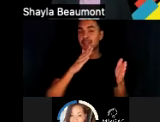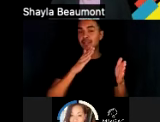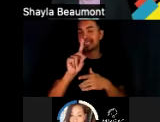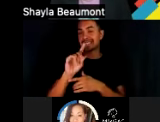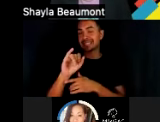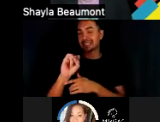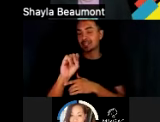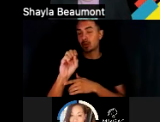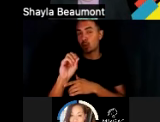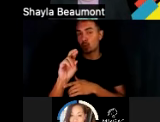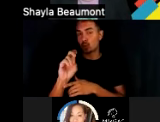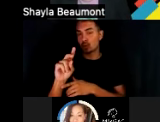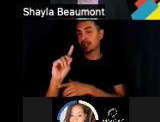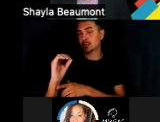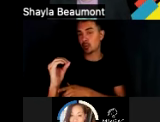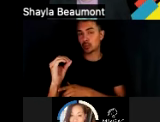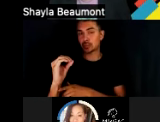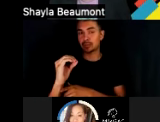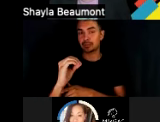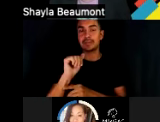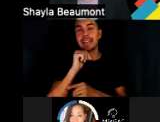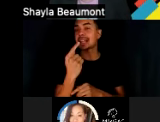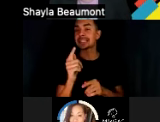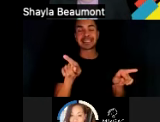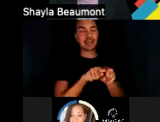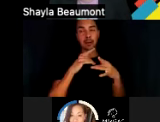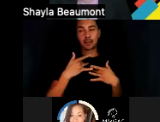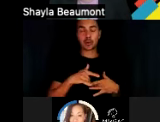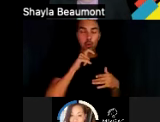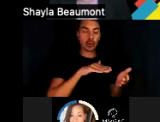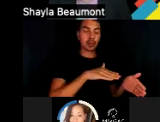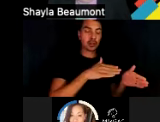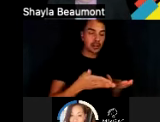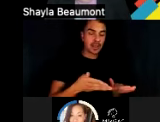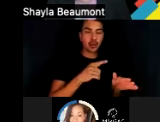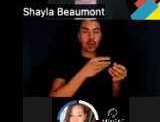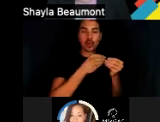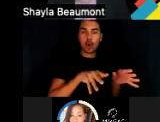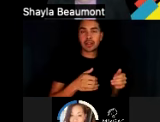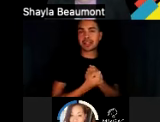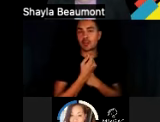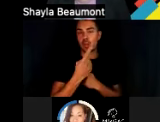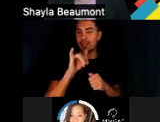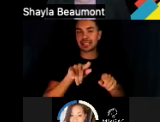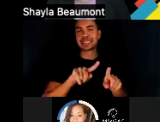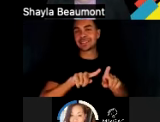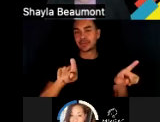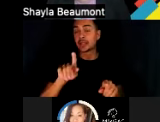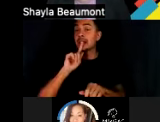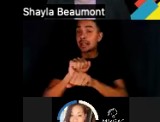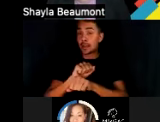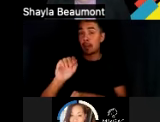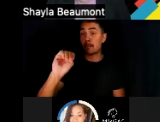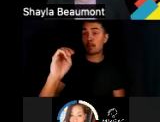It's not the same as depression caused by loss or the death of a loved one, that kind of a thing. It's a mood disorder.